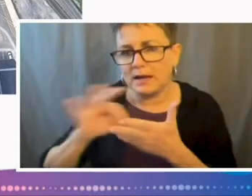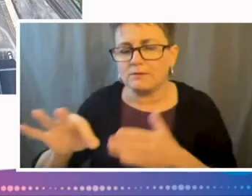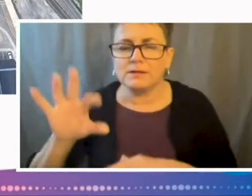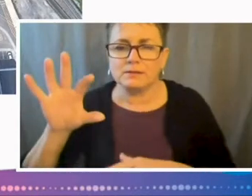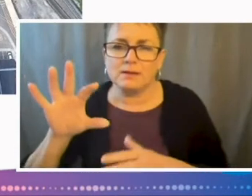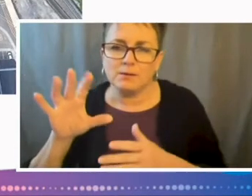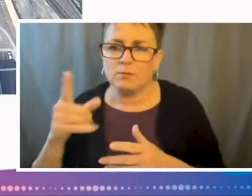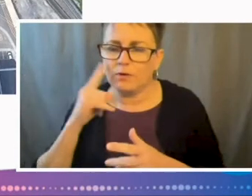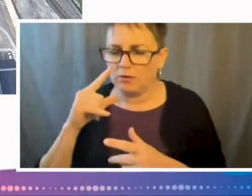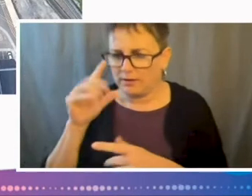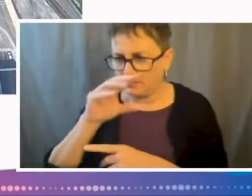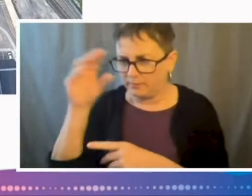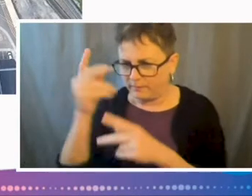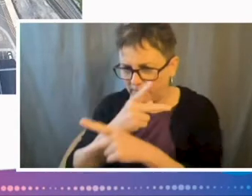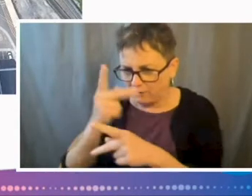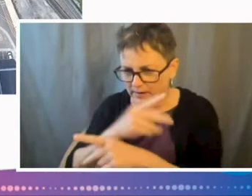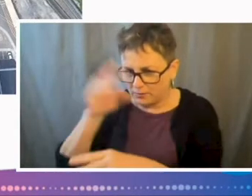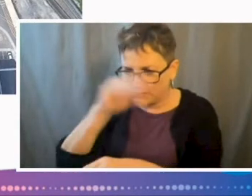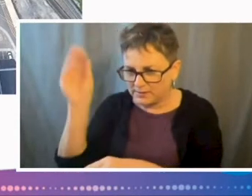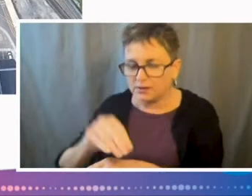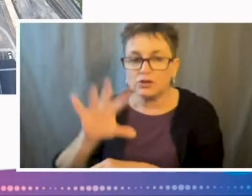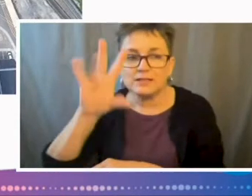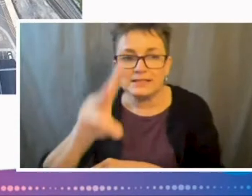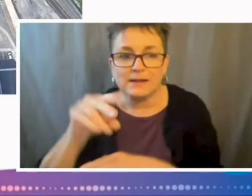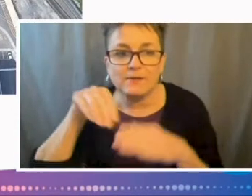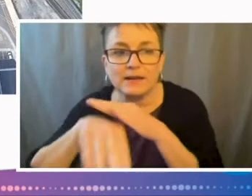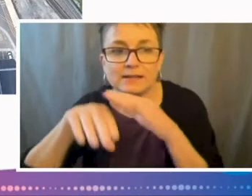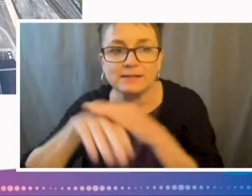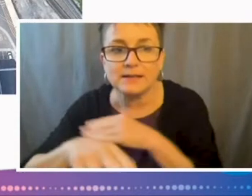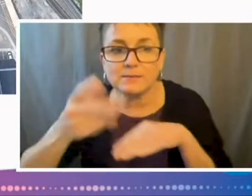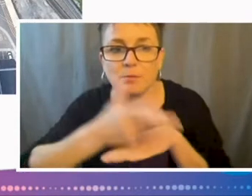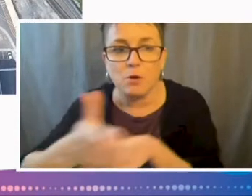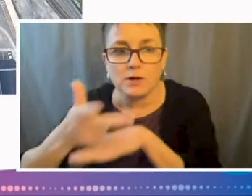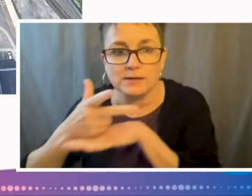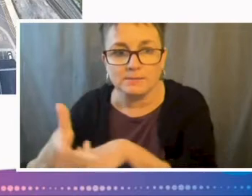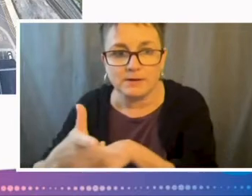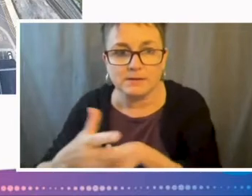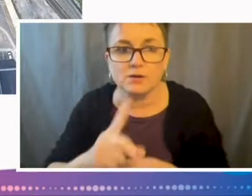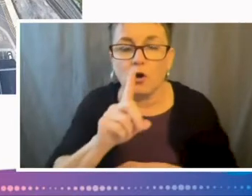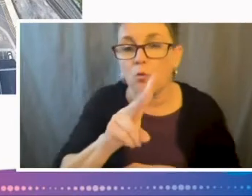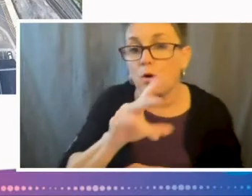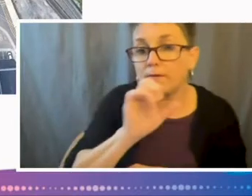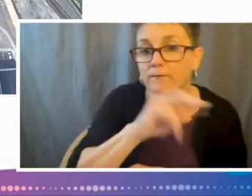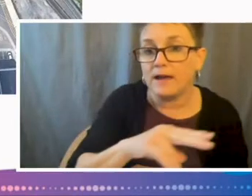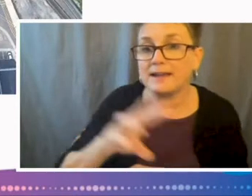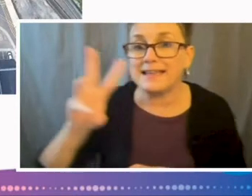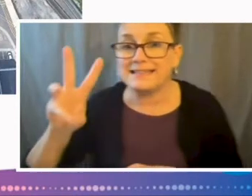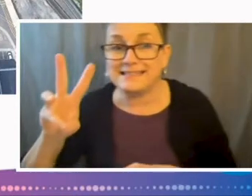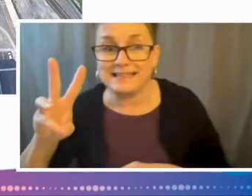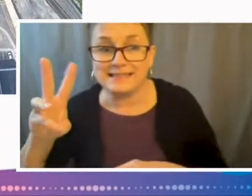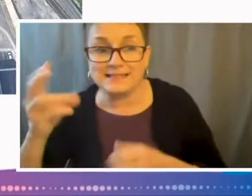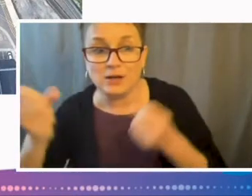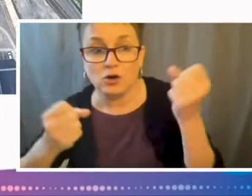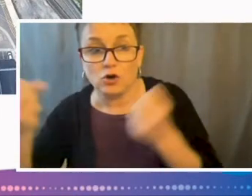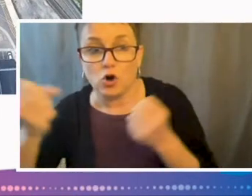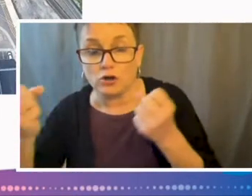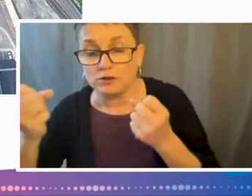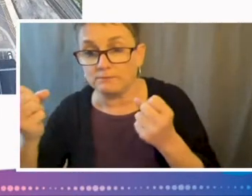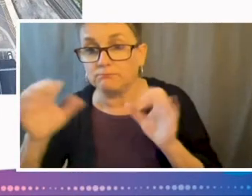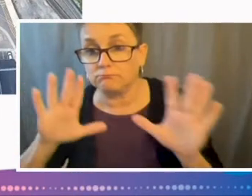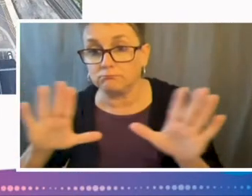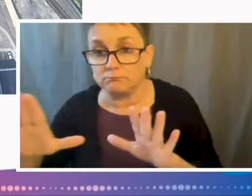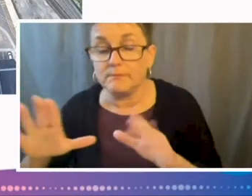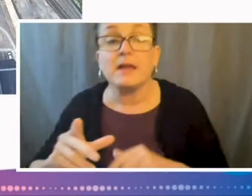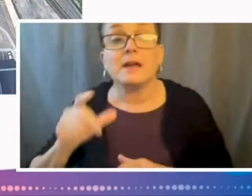spaces, 1 van accessible and 6 accessible parking spaces. Now, this is just a minimum guide, and if we have to adjust